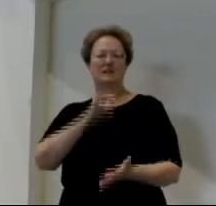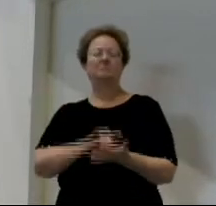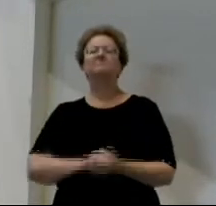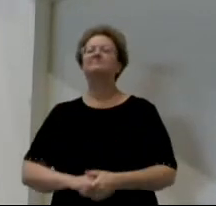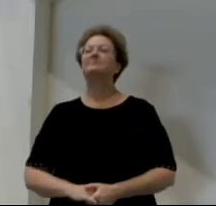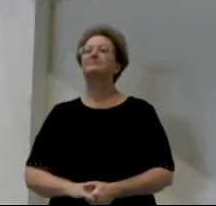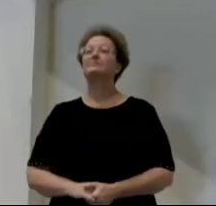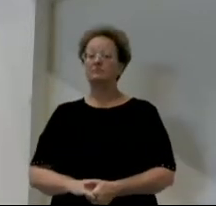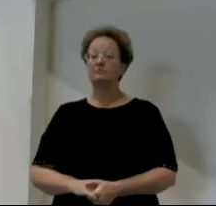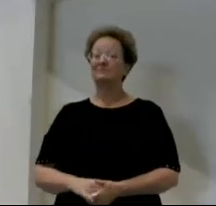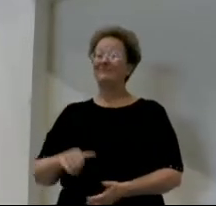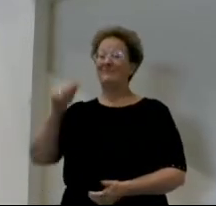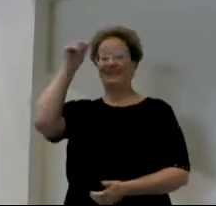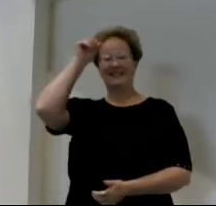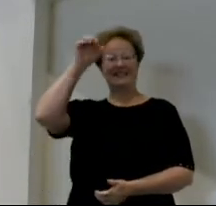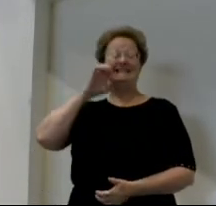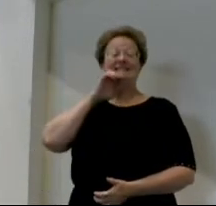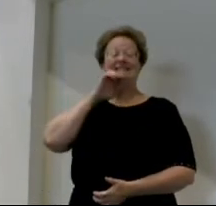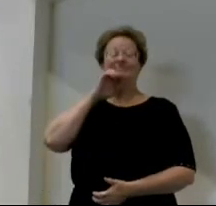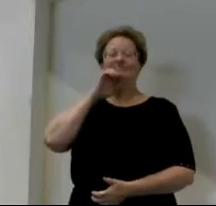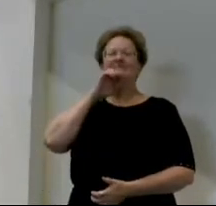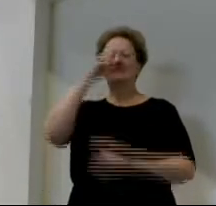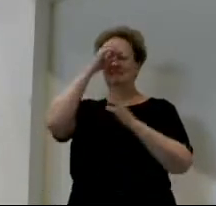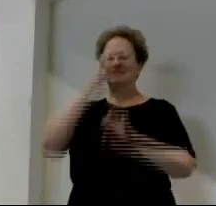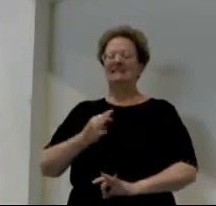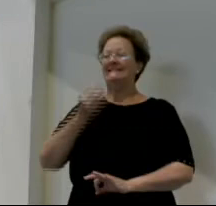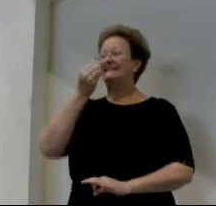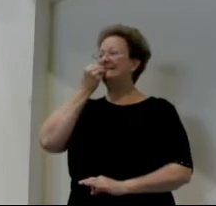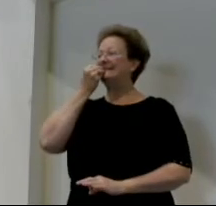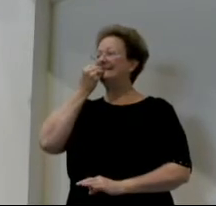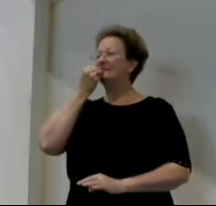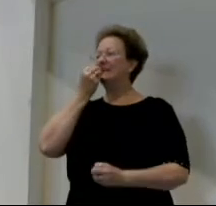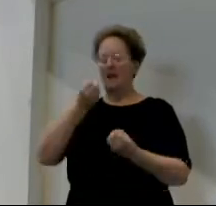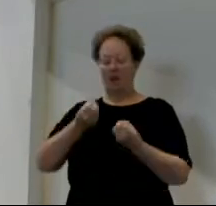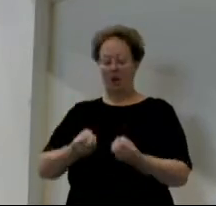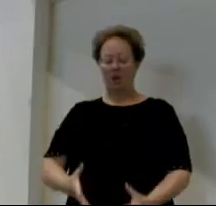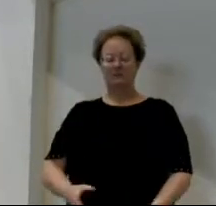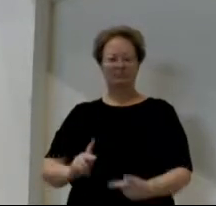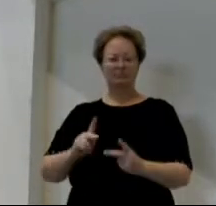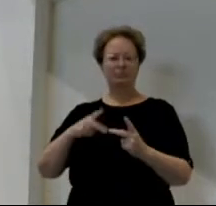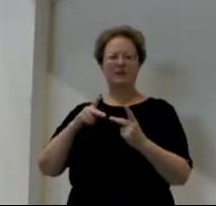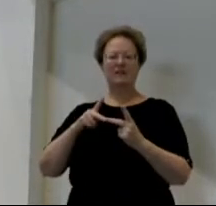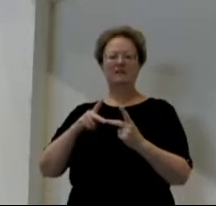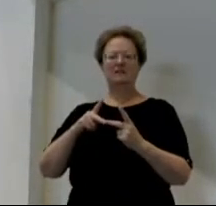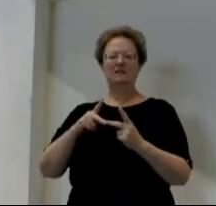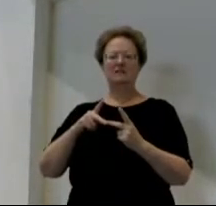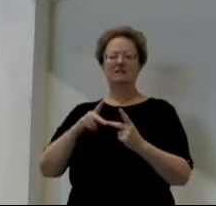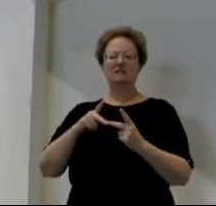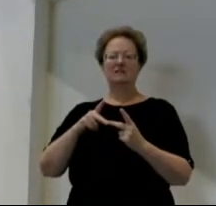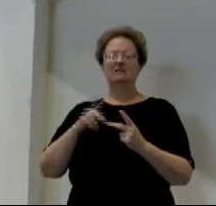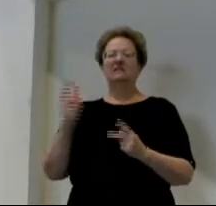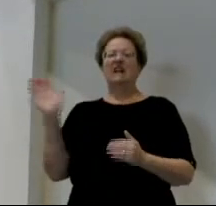and they lost perfection. They spiritually died. This is what Paul talks about